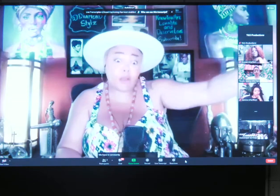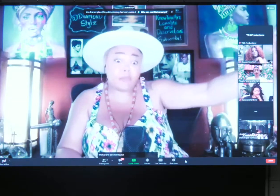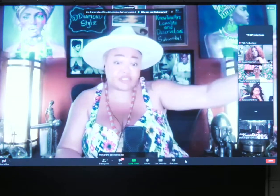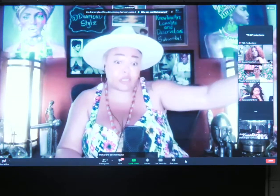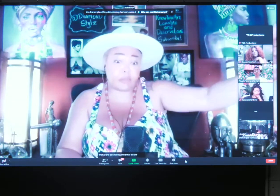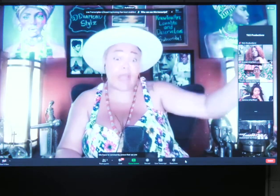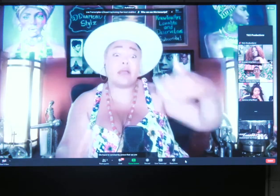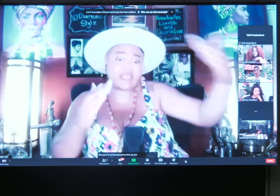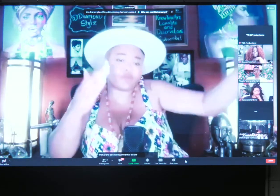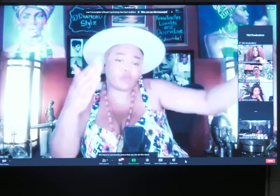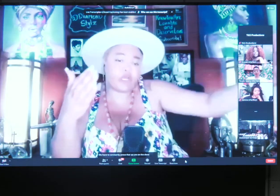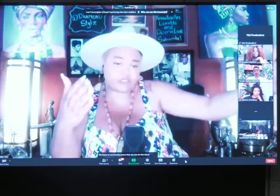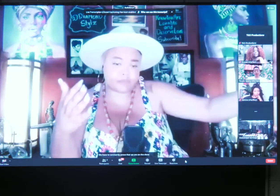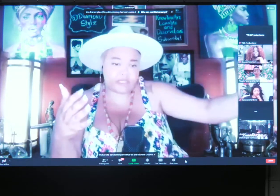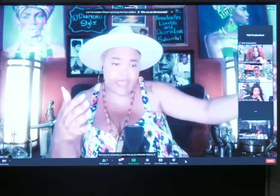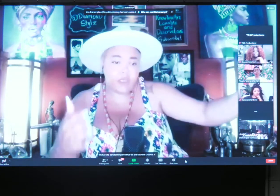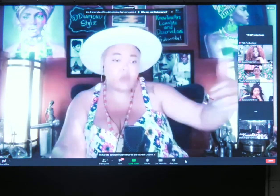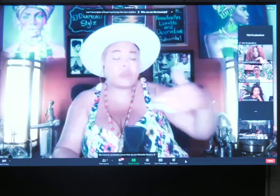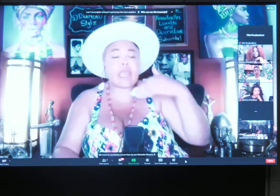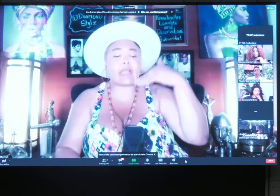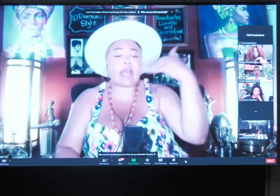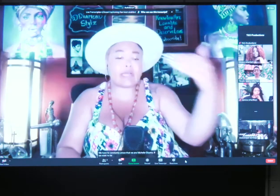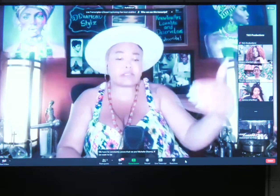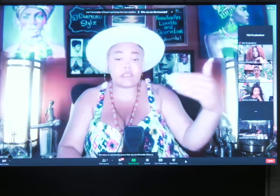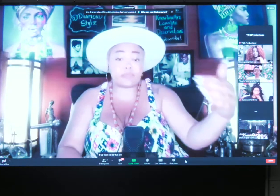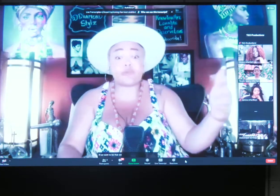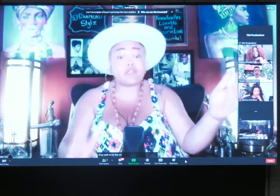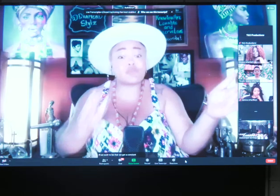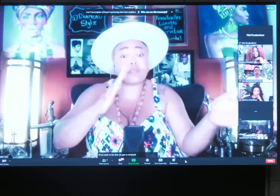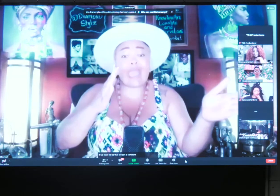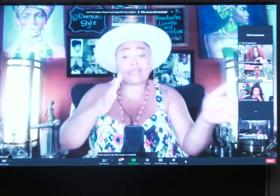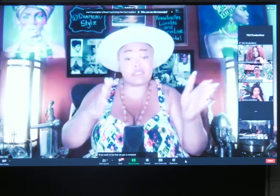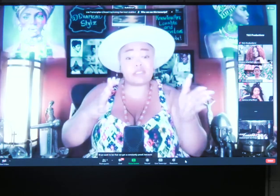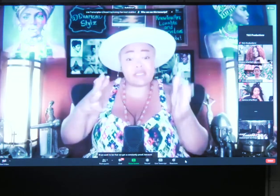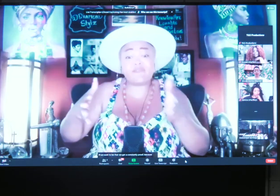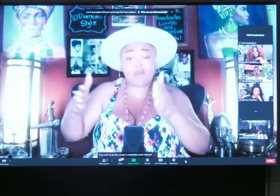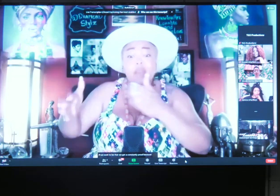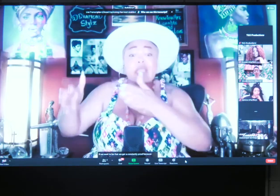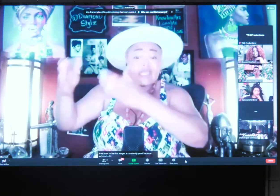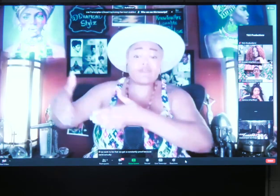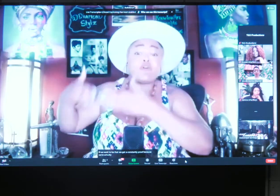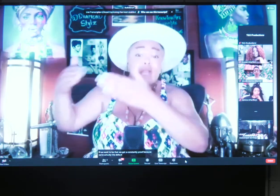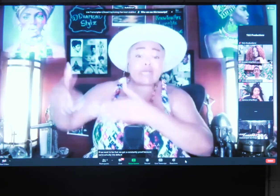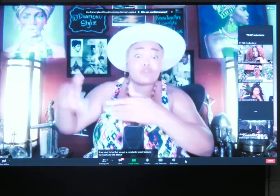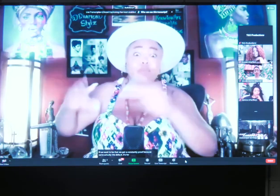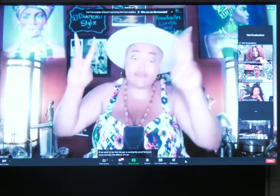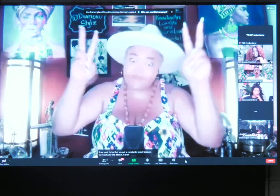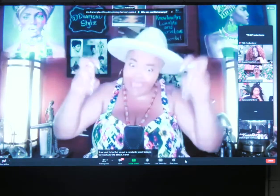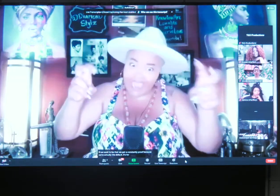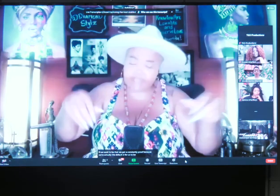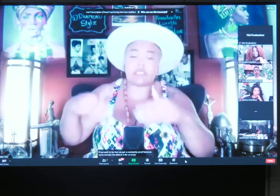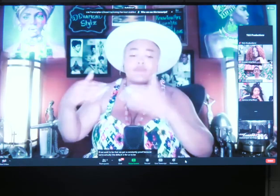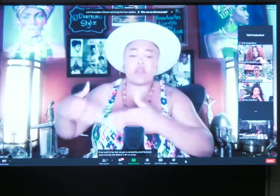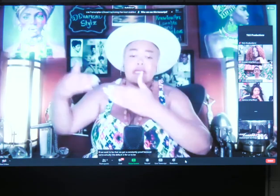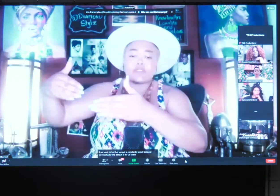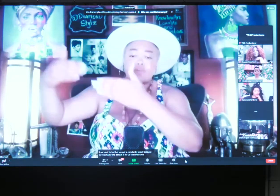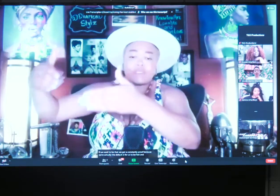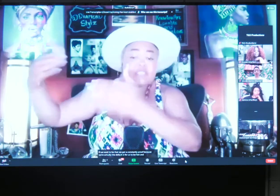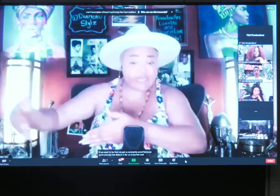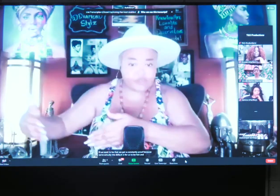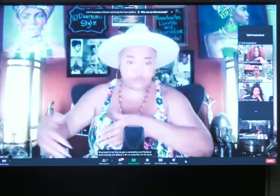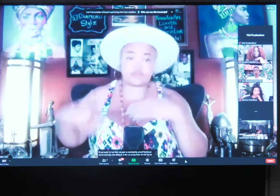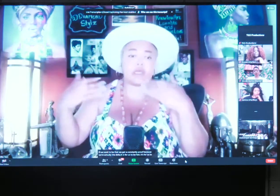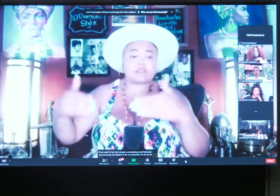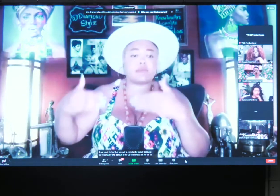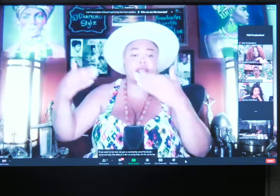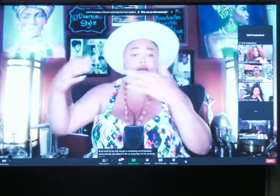are a Michelle Obama if we want to be that. We got to constantly prove, because we're actually, the default is for us to be fast. It's for us to be